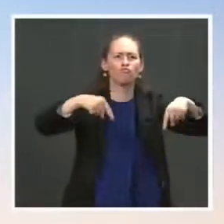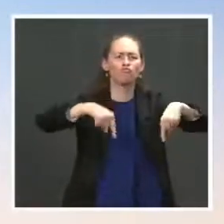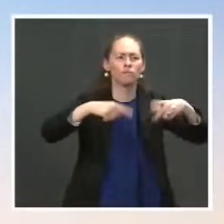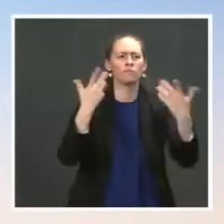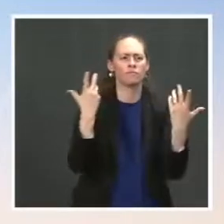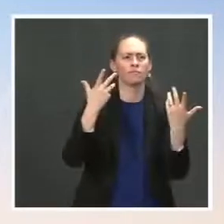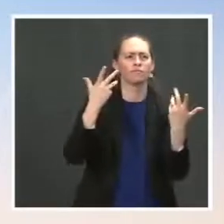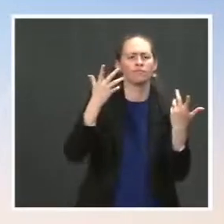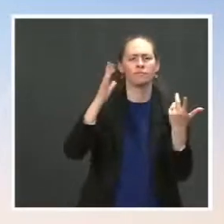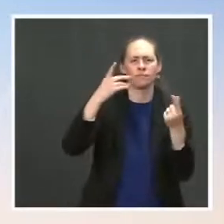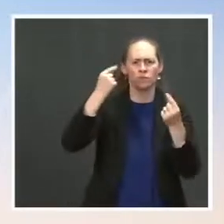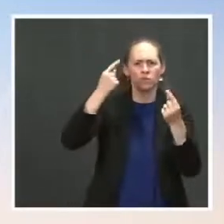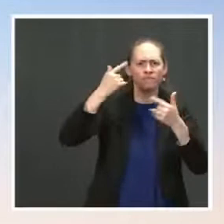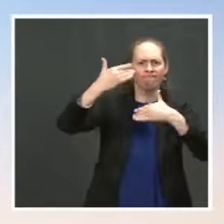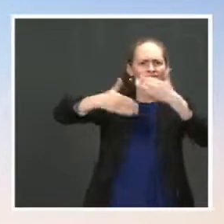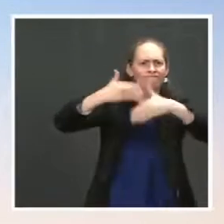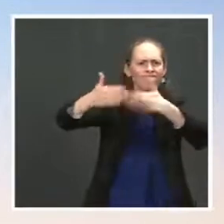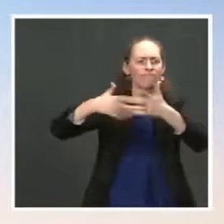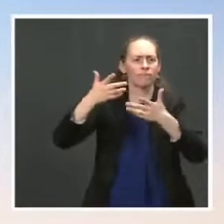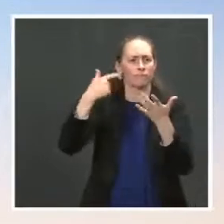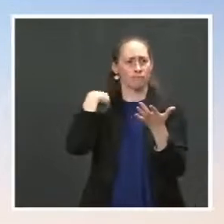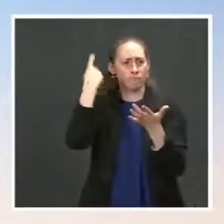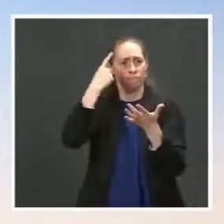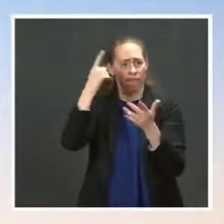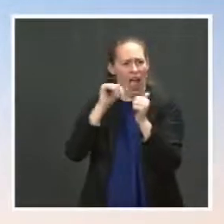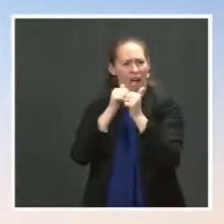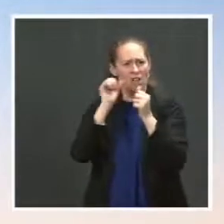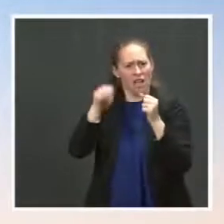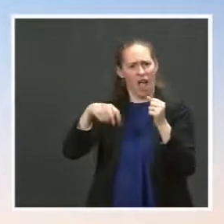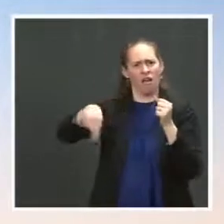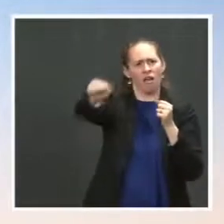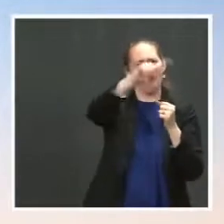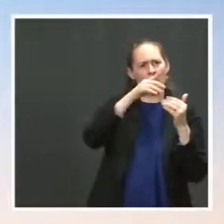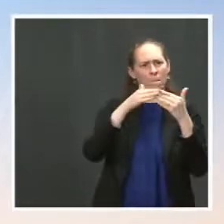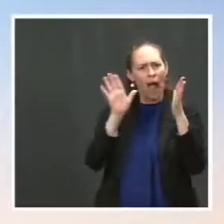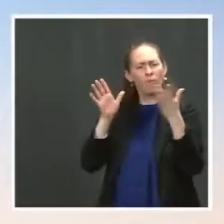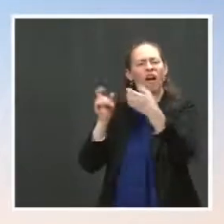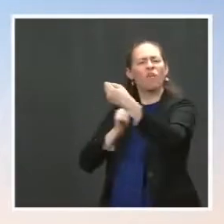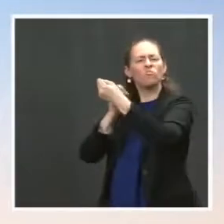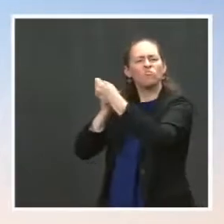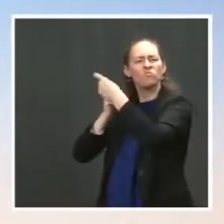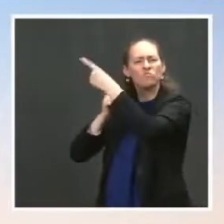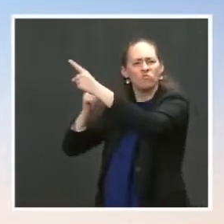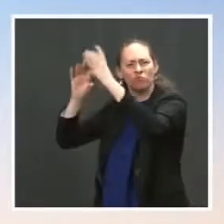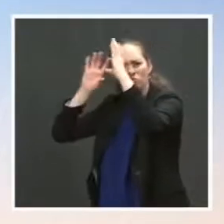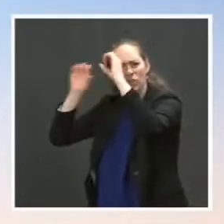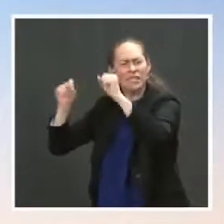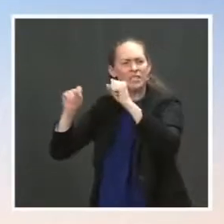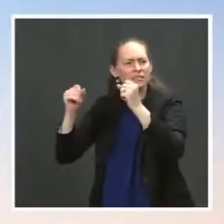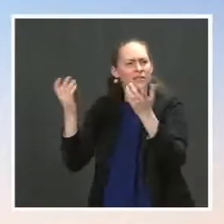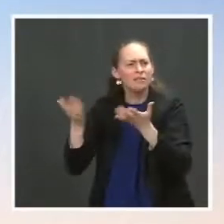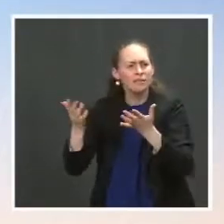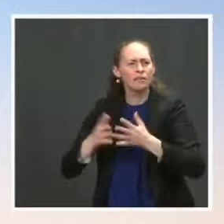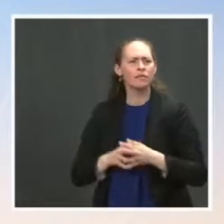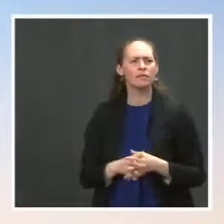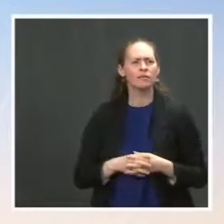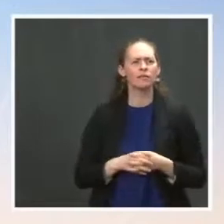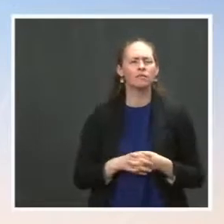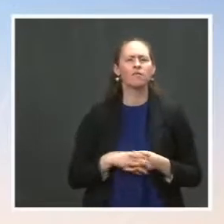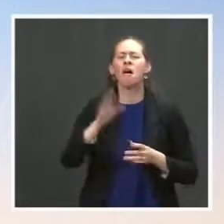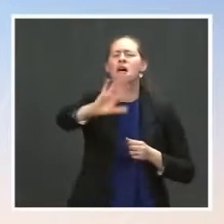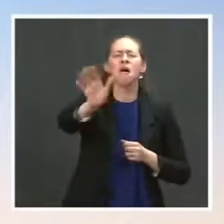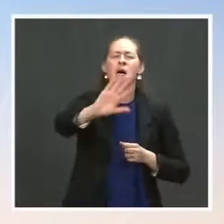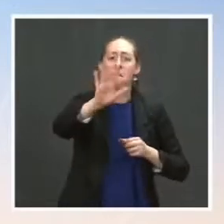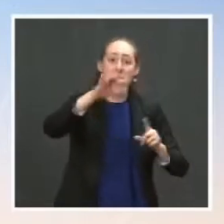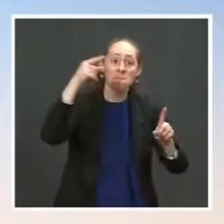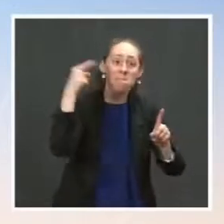public supports what the president is doing, and you point to polls. Don't say it doesn't matter. It's just an impact. And there is a question that I